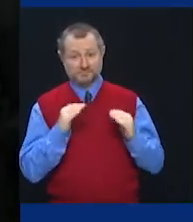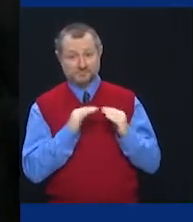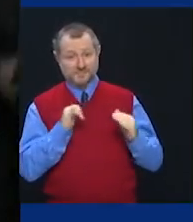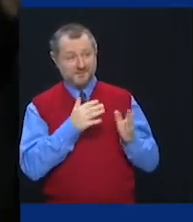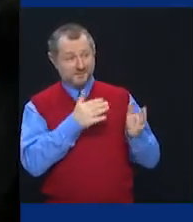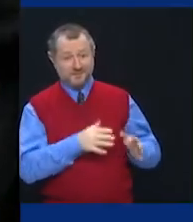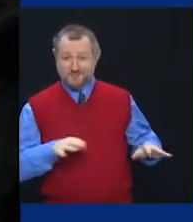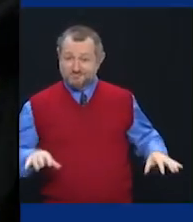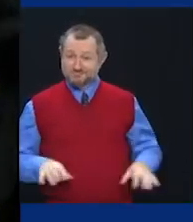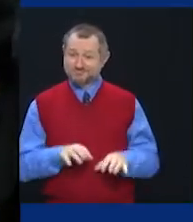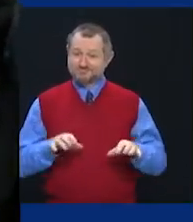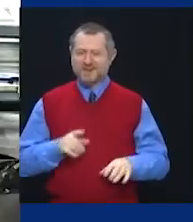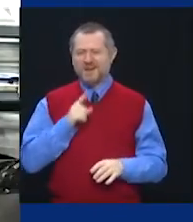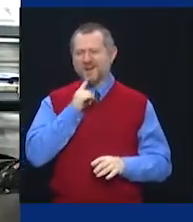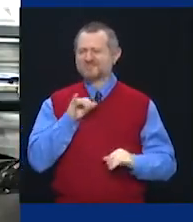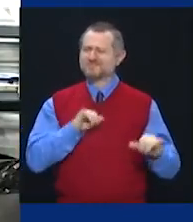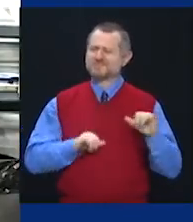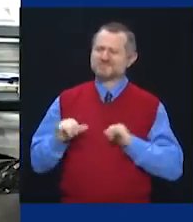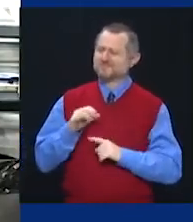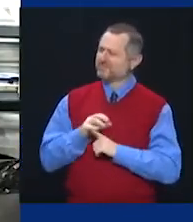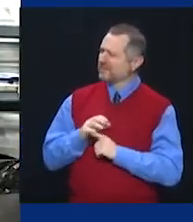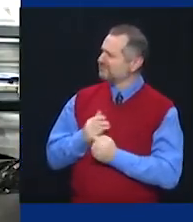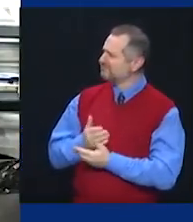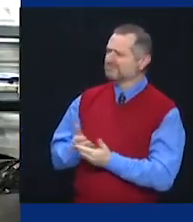round of applause.